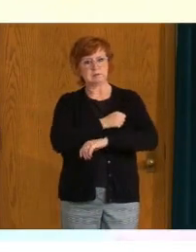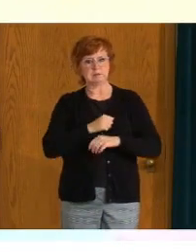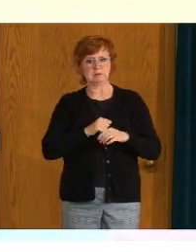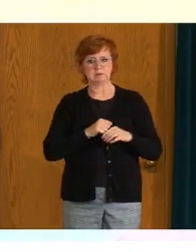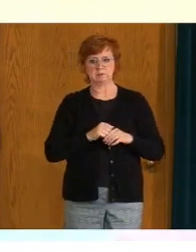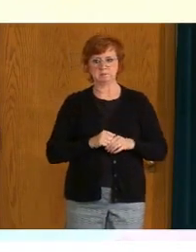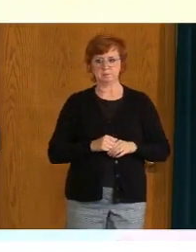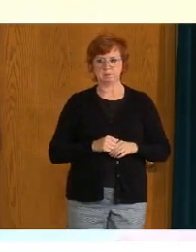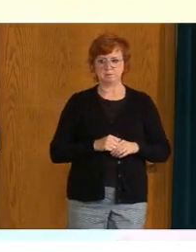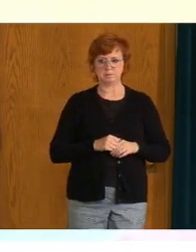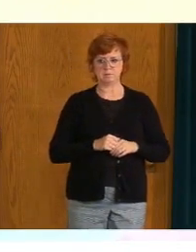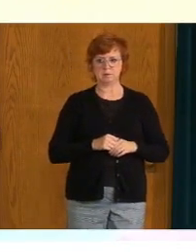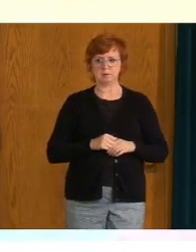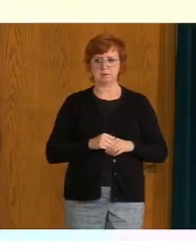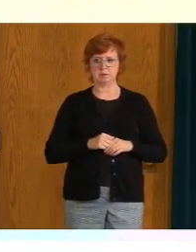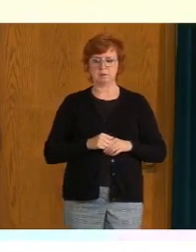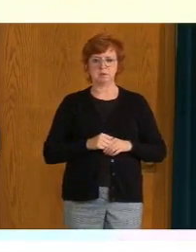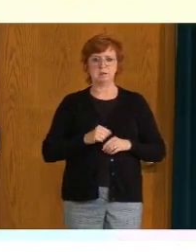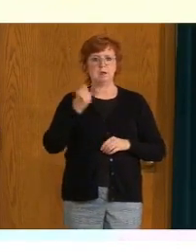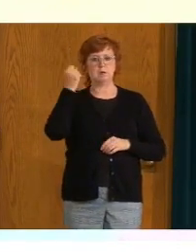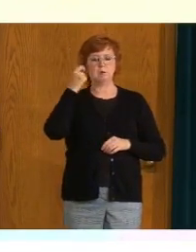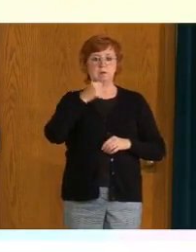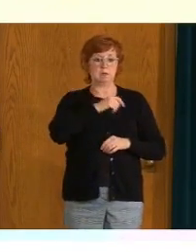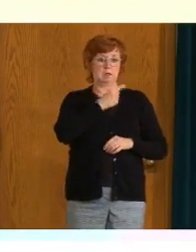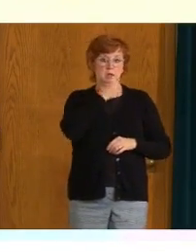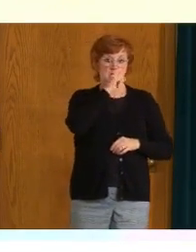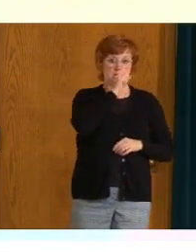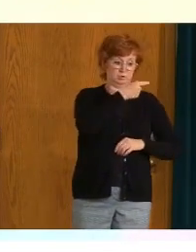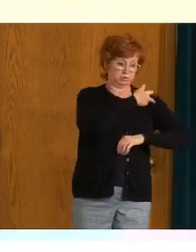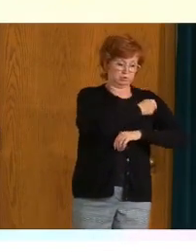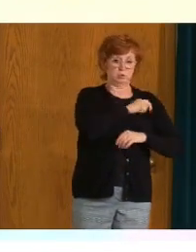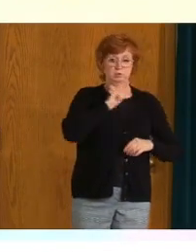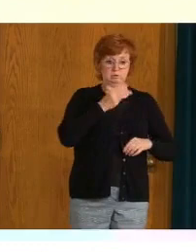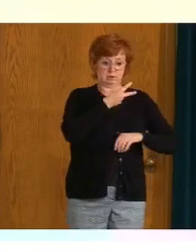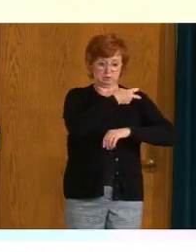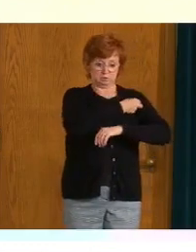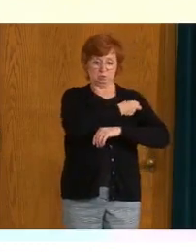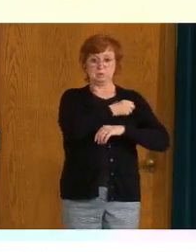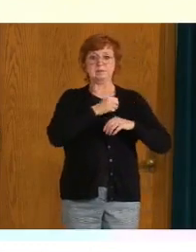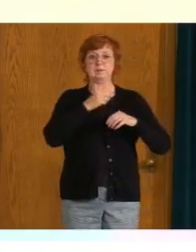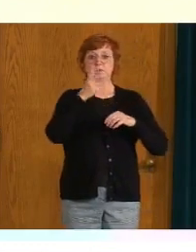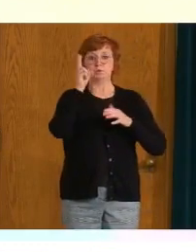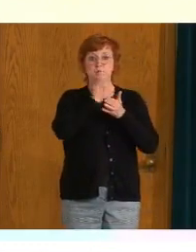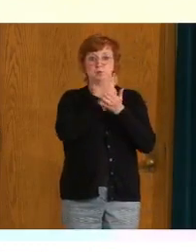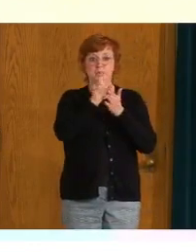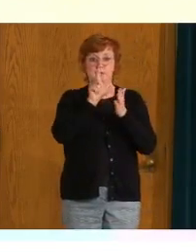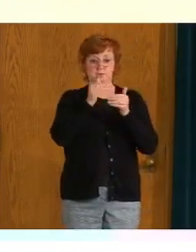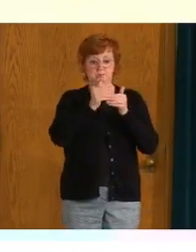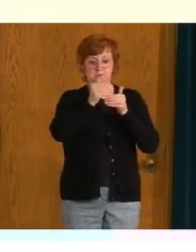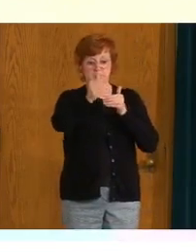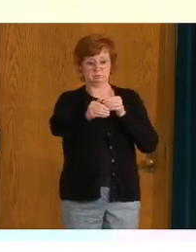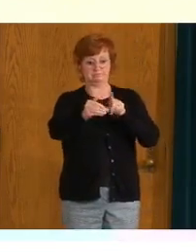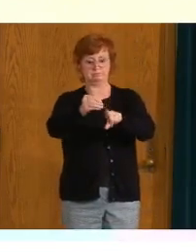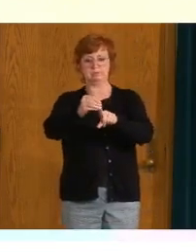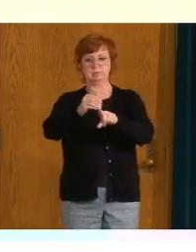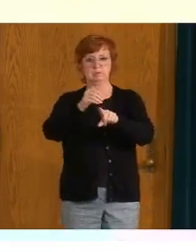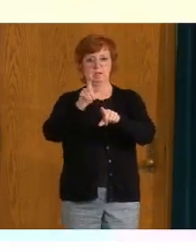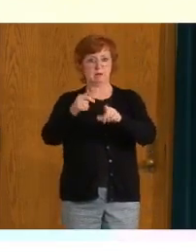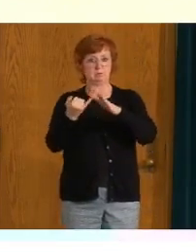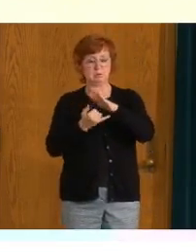not require to isolate unless there are specific circumstances. And I think that is really important. But on the other hand, for all